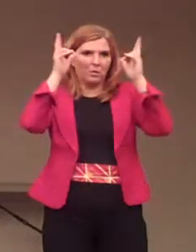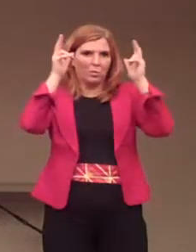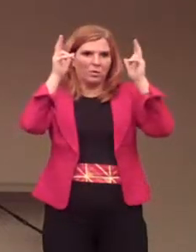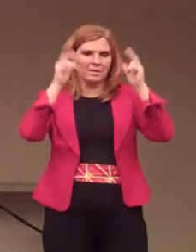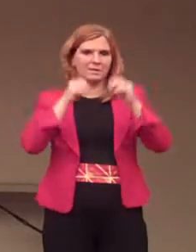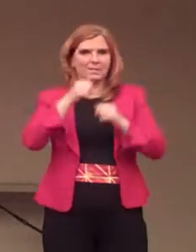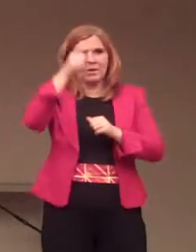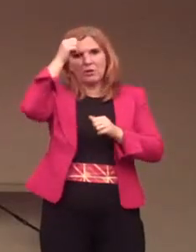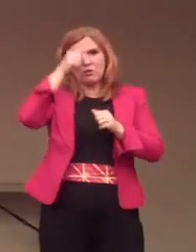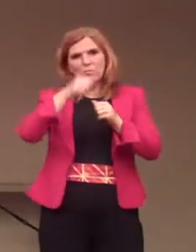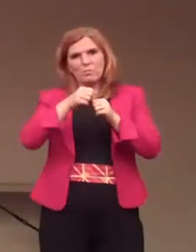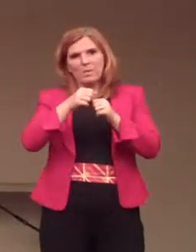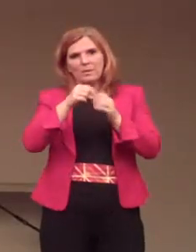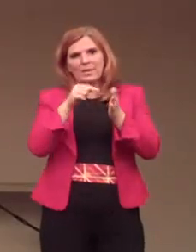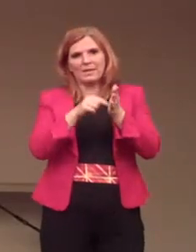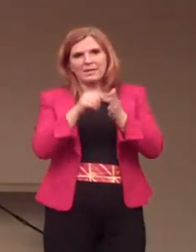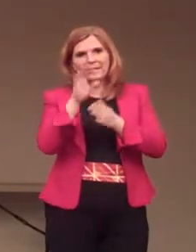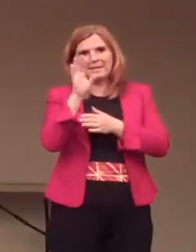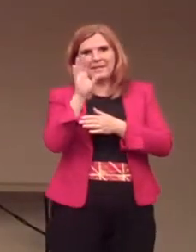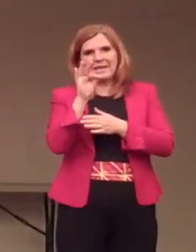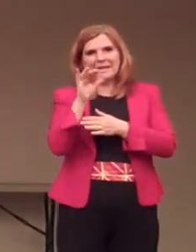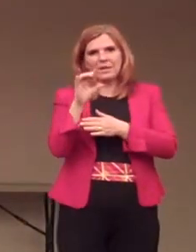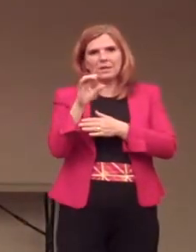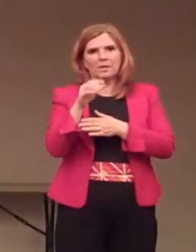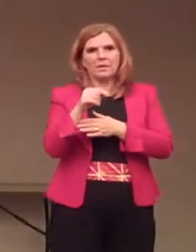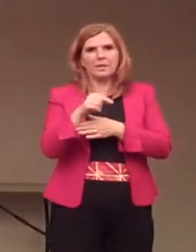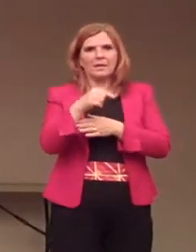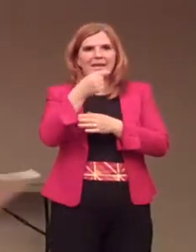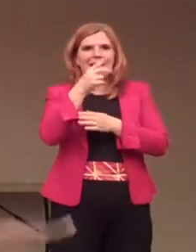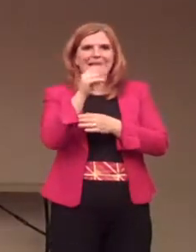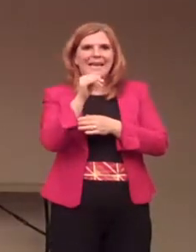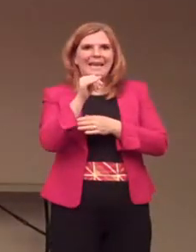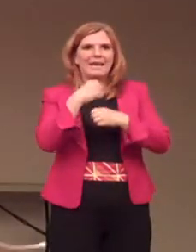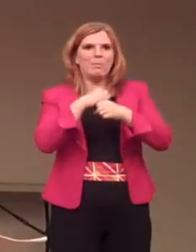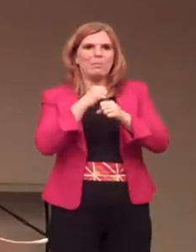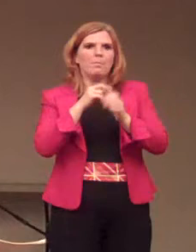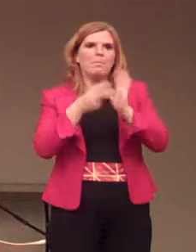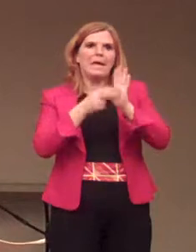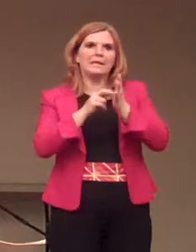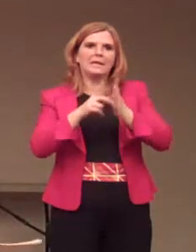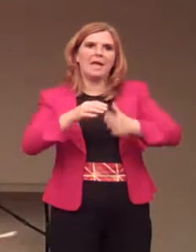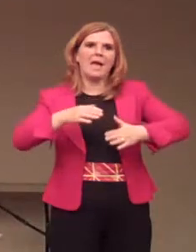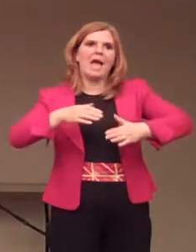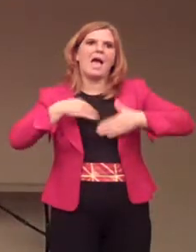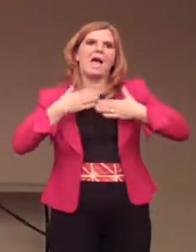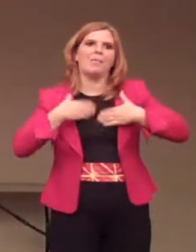remember, this is the 19th century, gay meant happy.